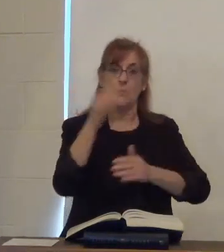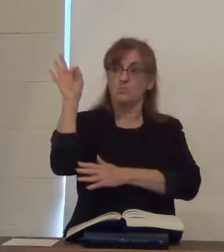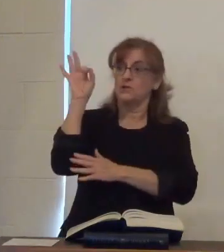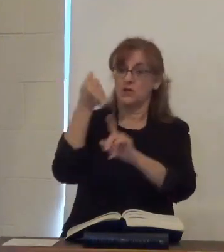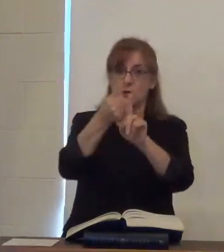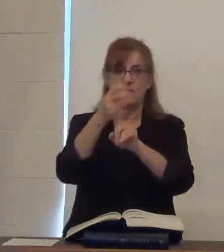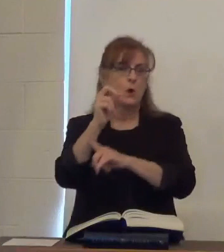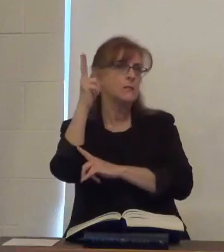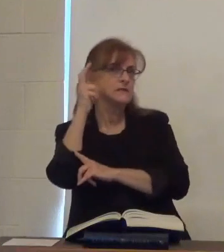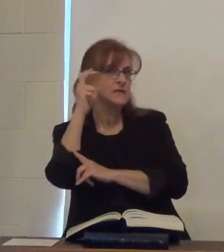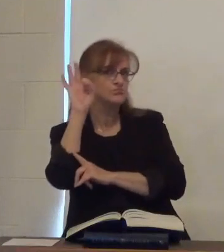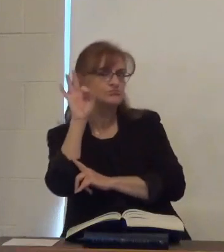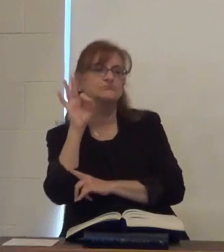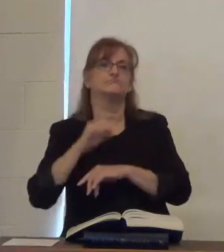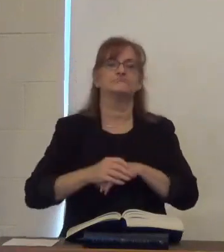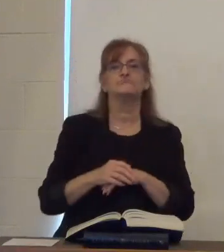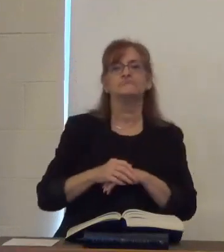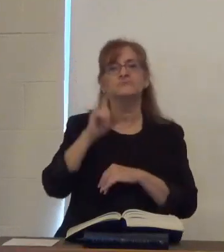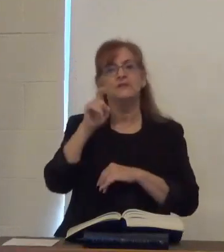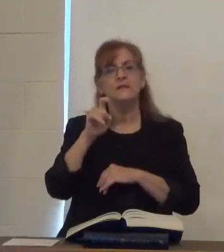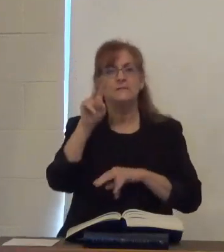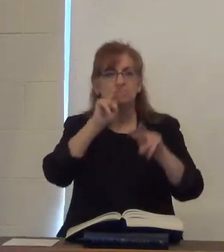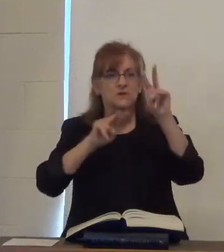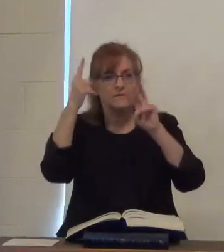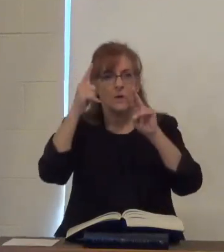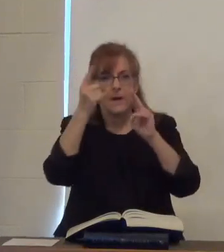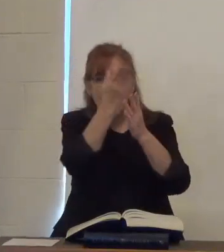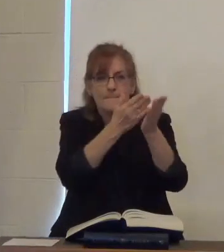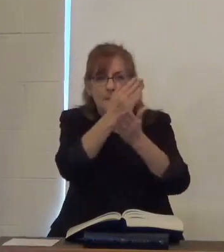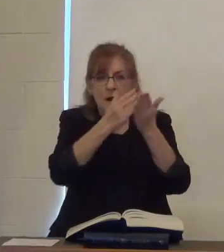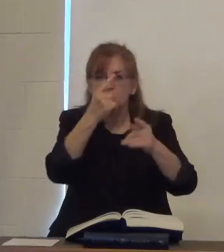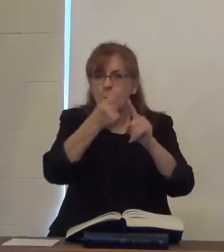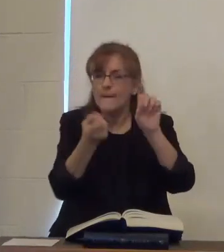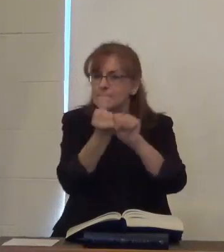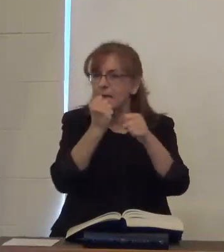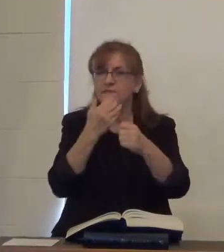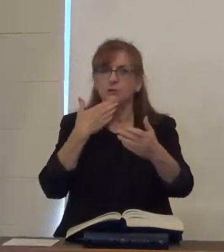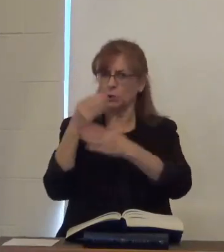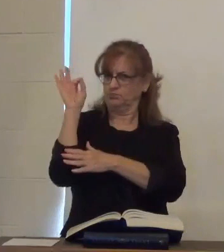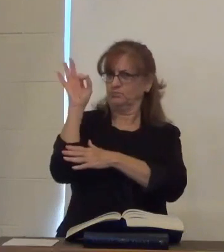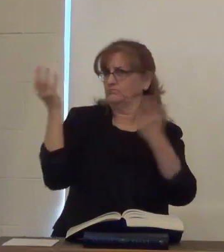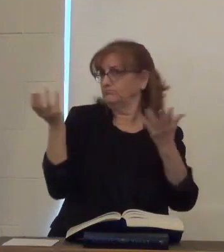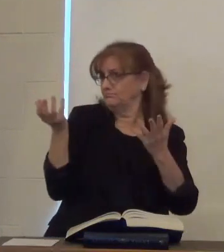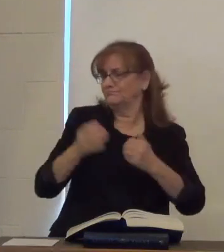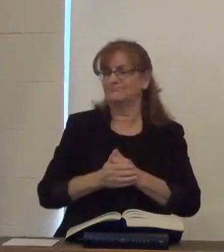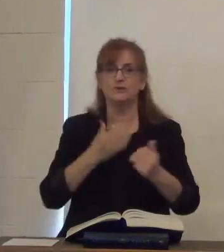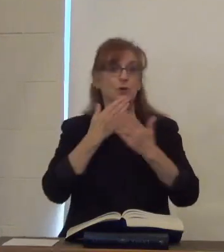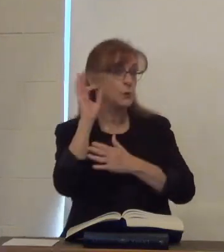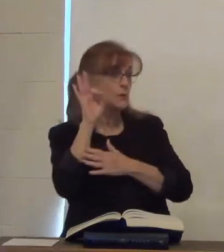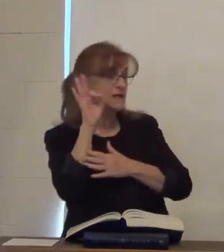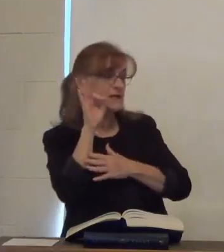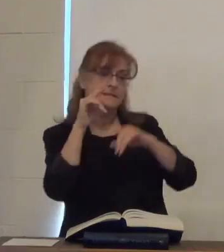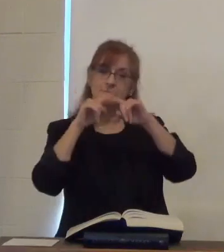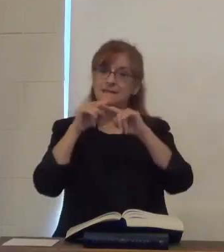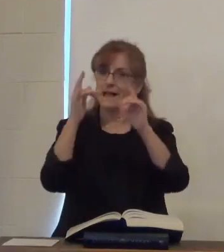or listening to one, you need to look for these elements. What makes a good sermon? Good preaching is based